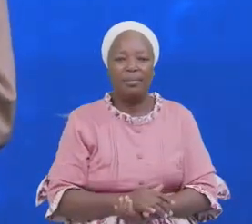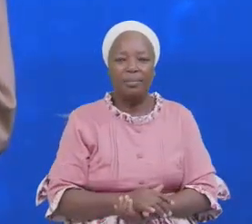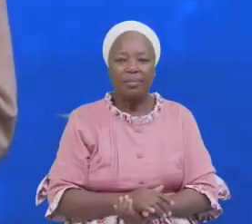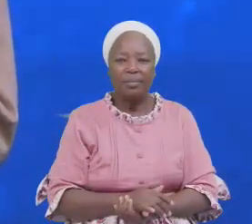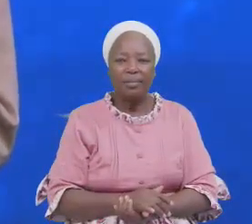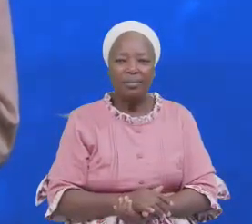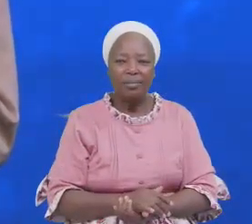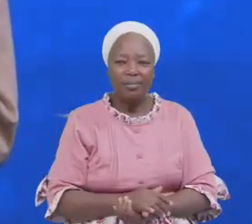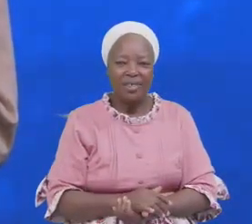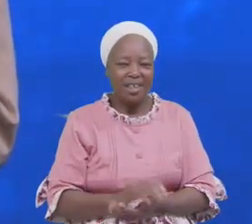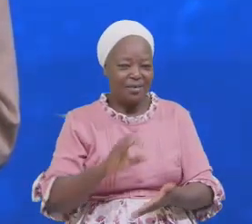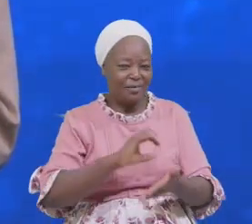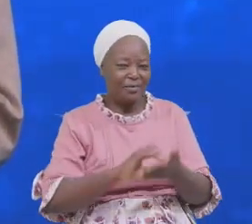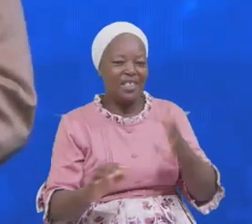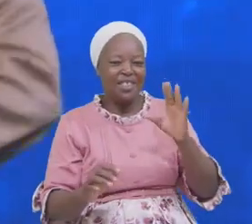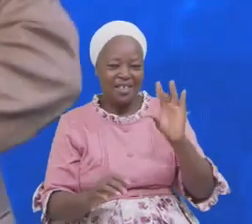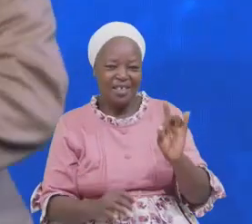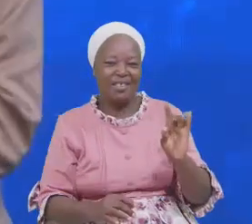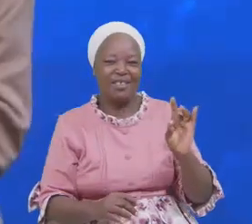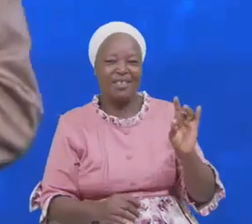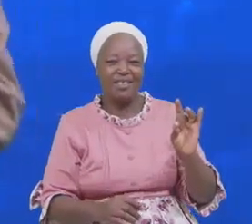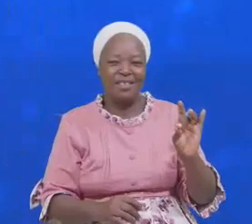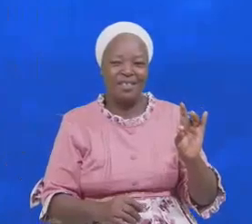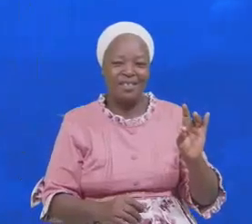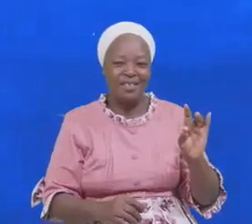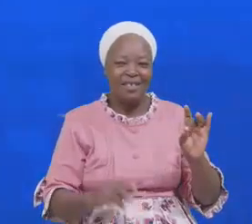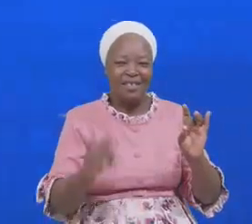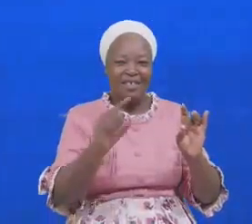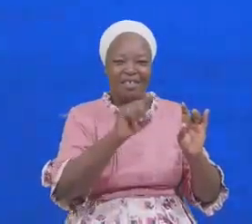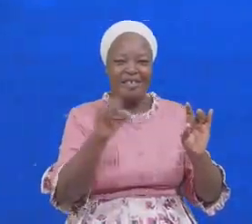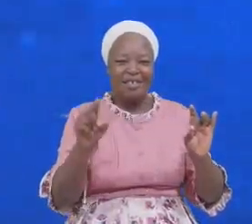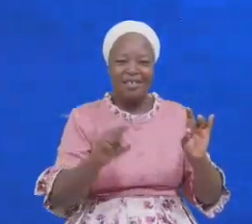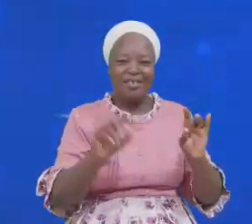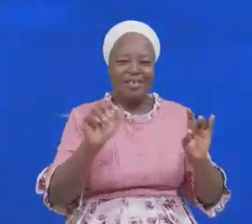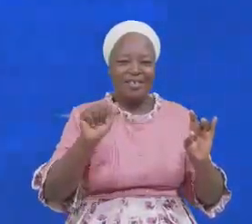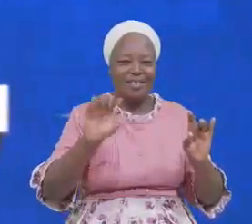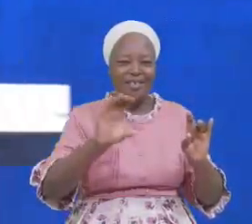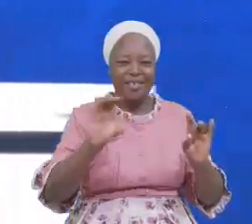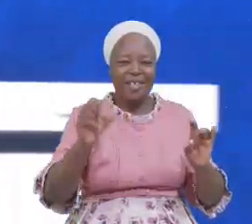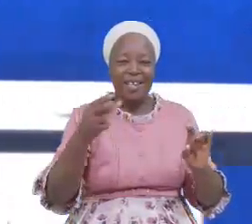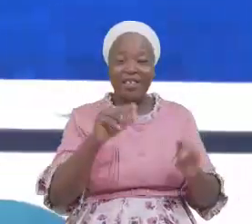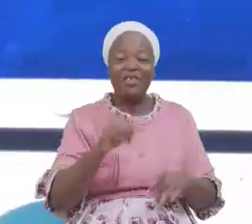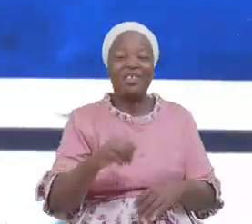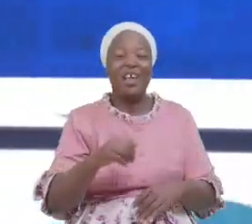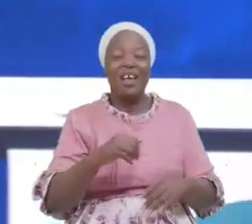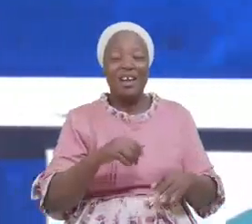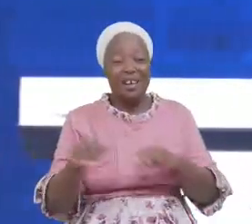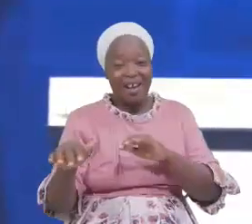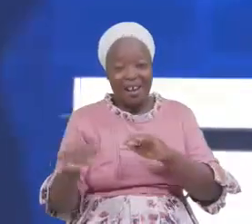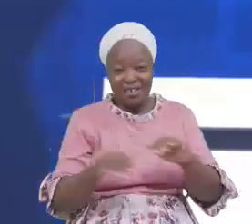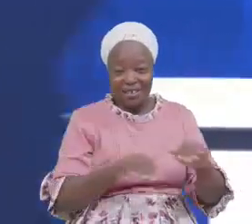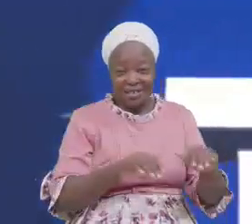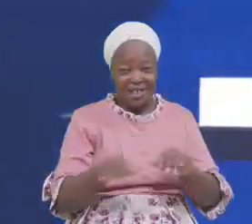In verse 8, Zacchaeus acted as if he did not hear.